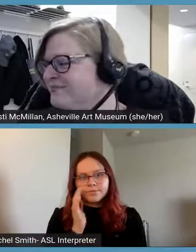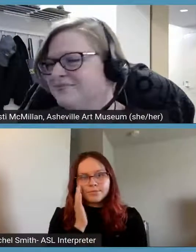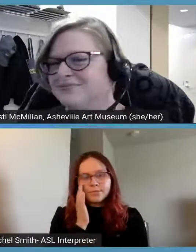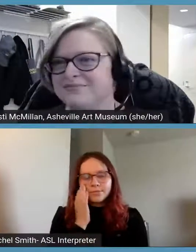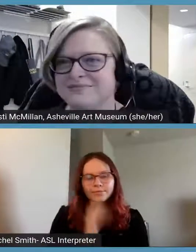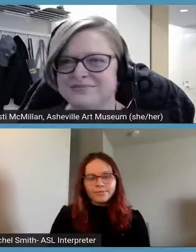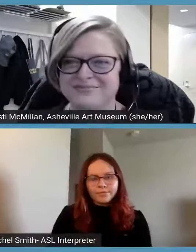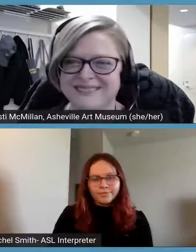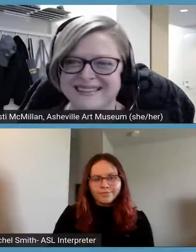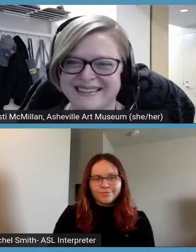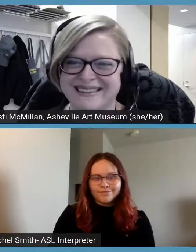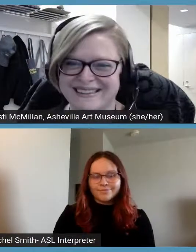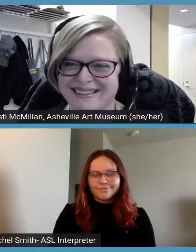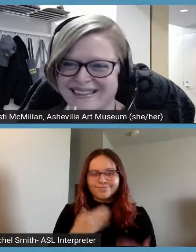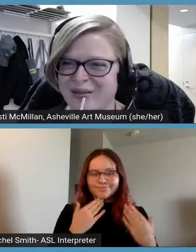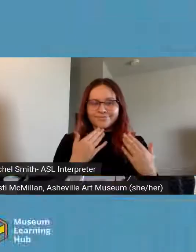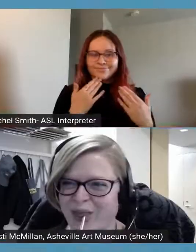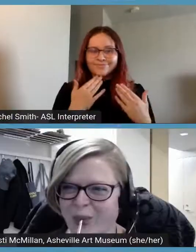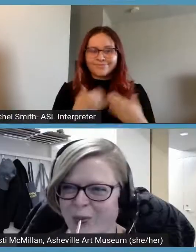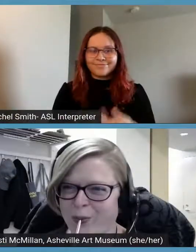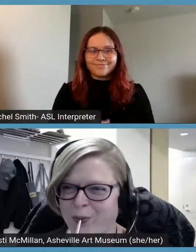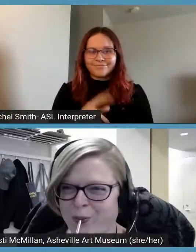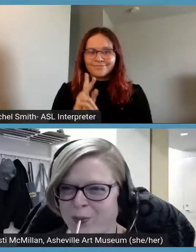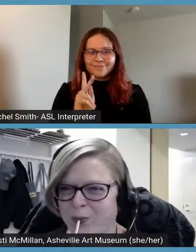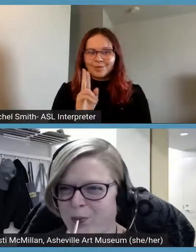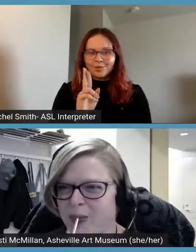with great creativity, I think.